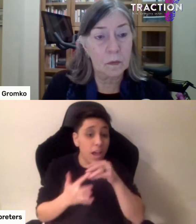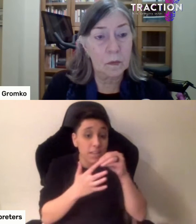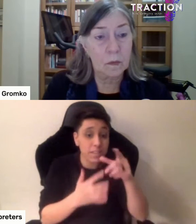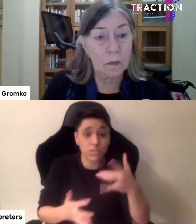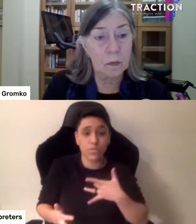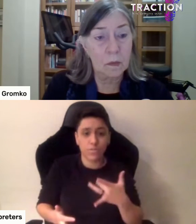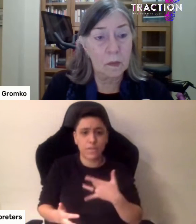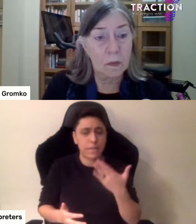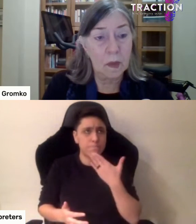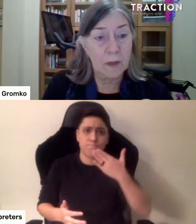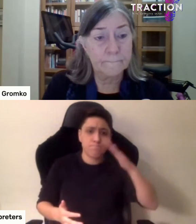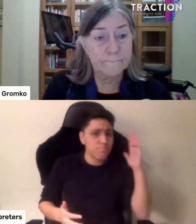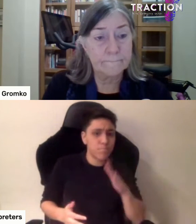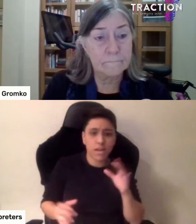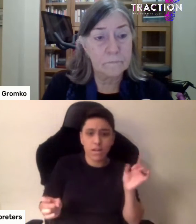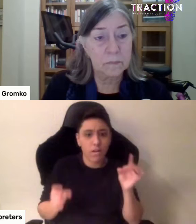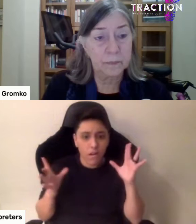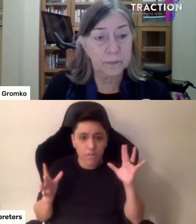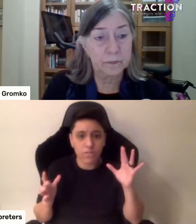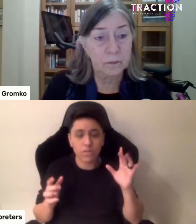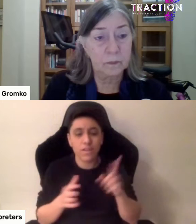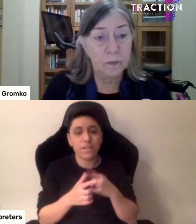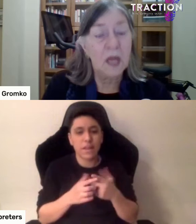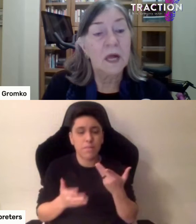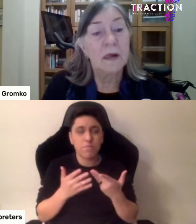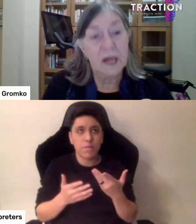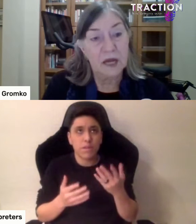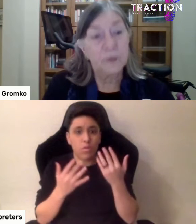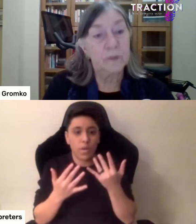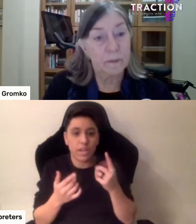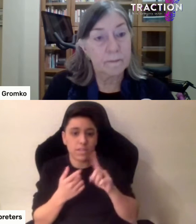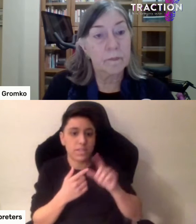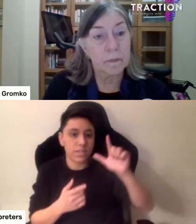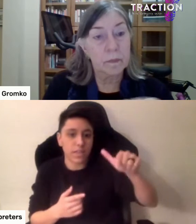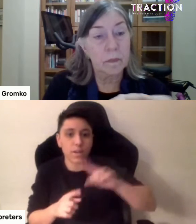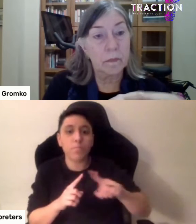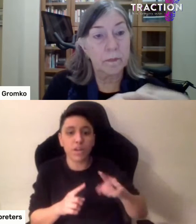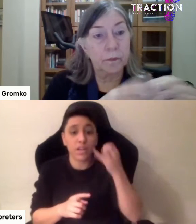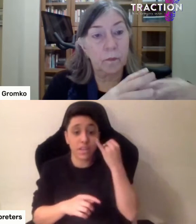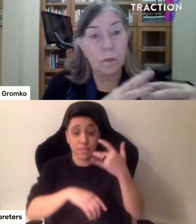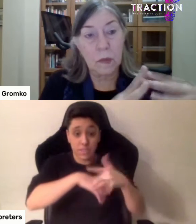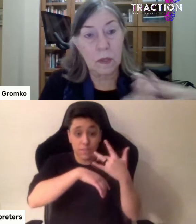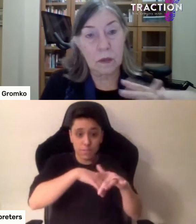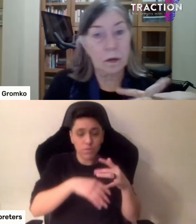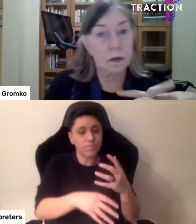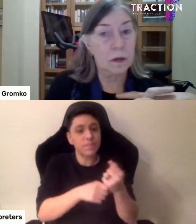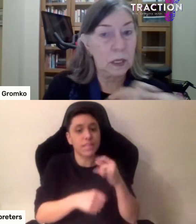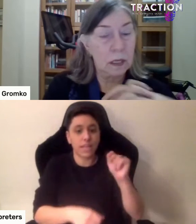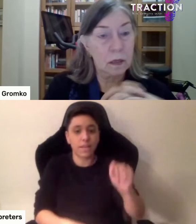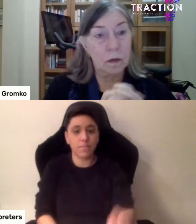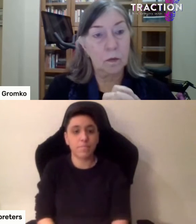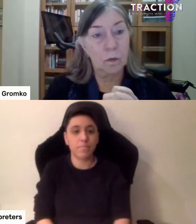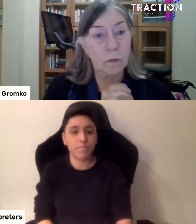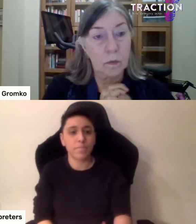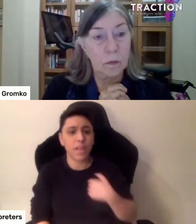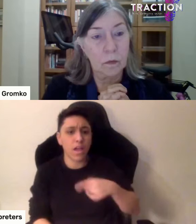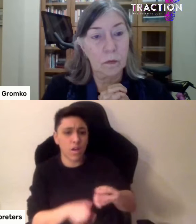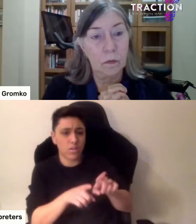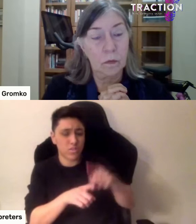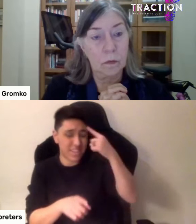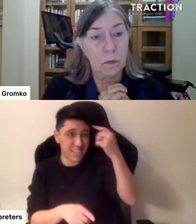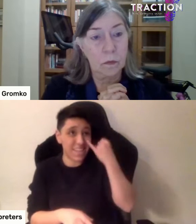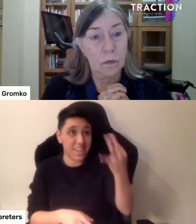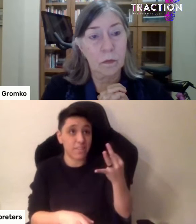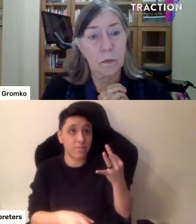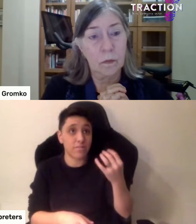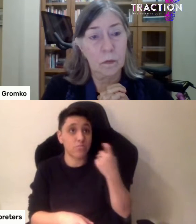But if that vaccine is available, then I would say get it. Yeah, I think also if you've had some other kind of vaccine recently, like a shingles